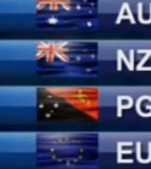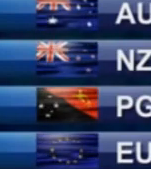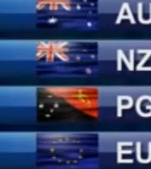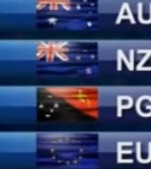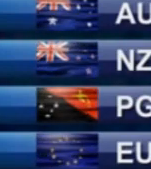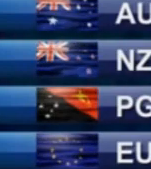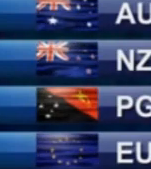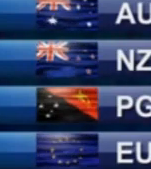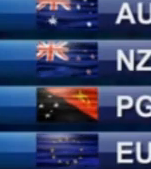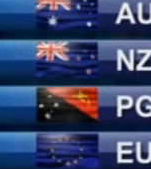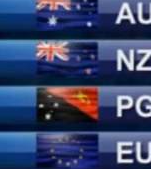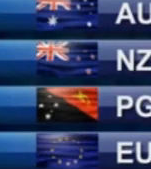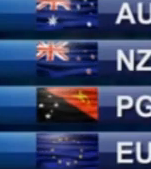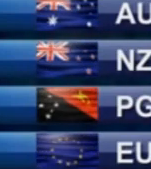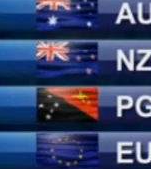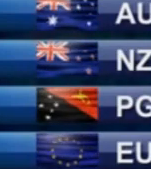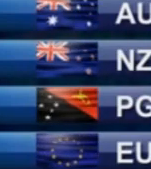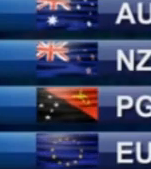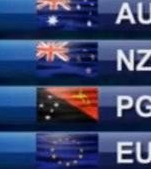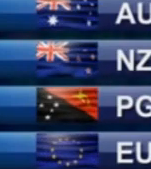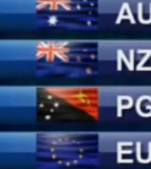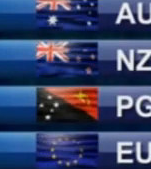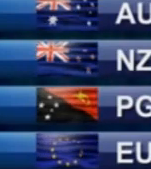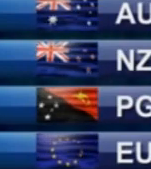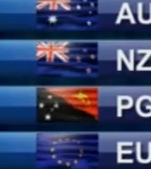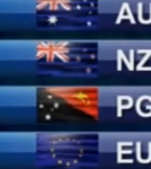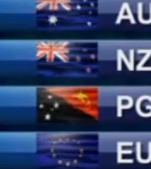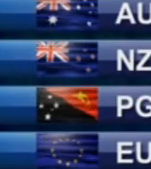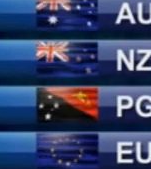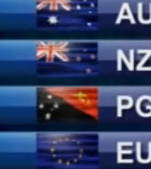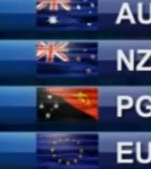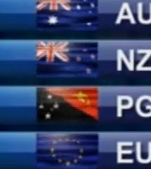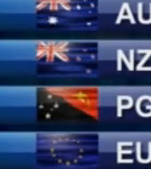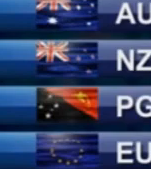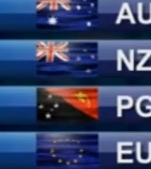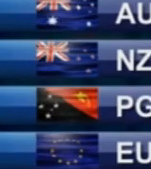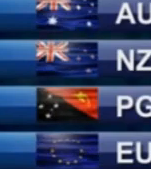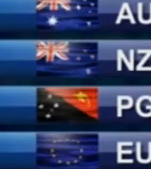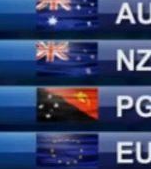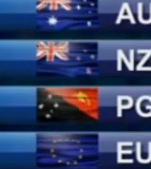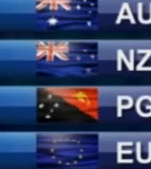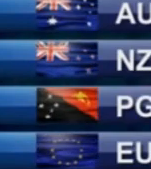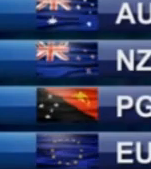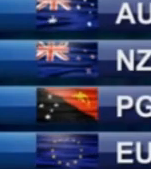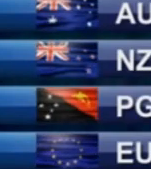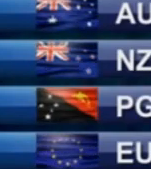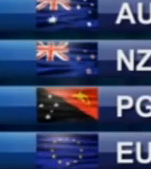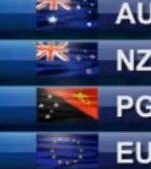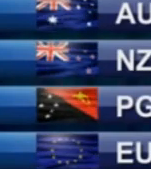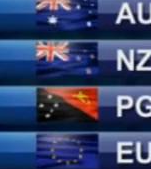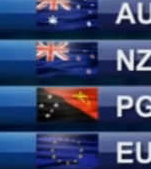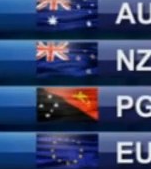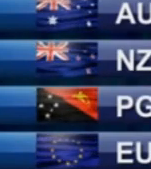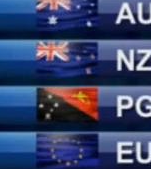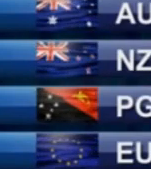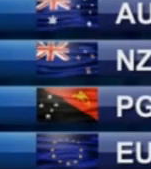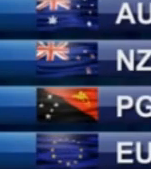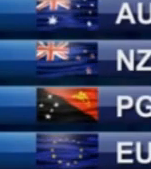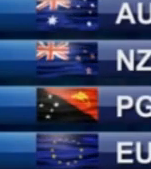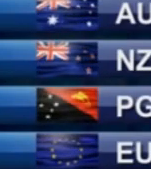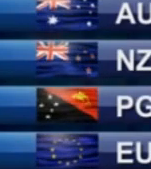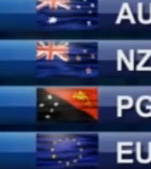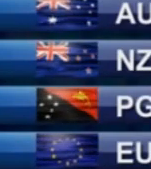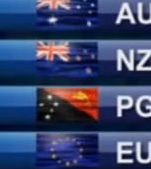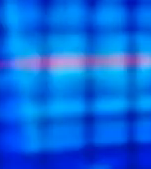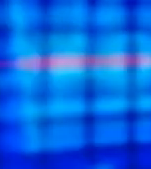rose against the euro and the Japanese yen. It remained pretty much level against the Kiwi dollar, but lost ground against the other currencies we